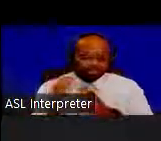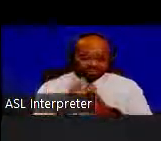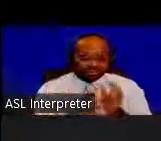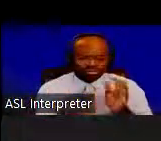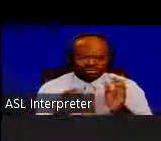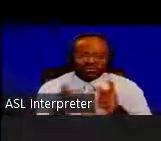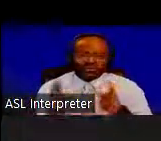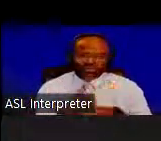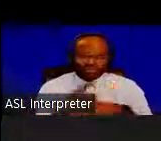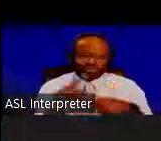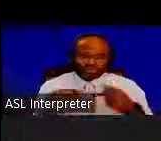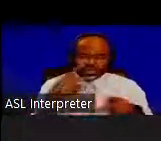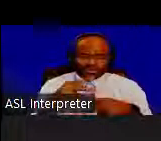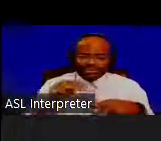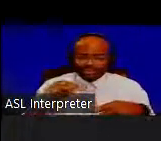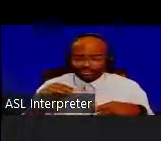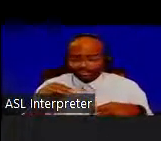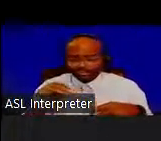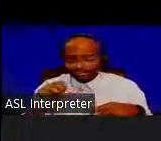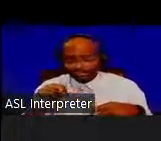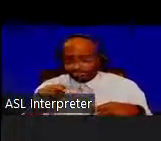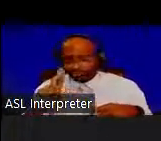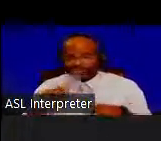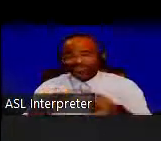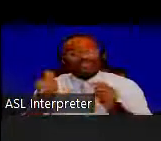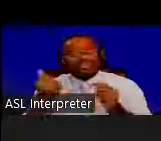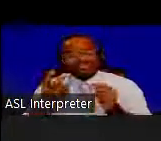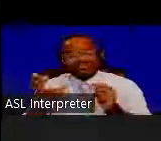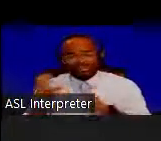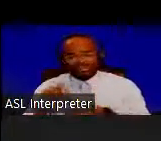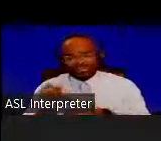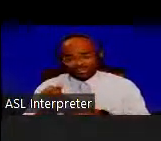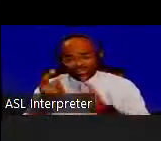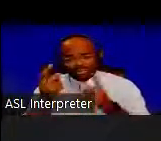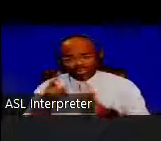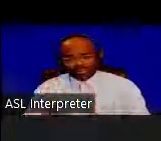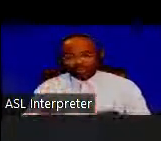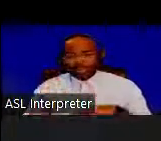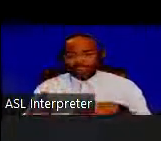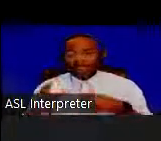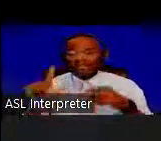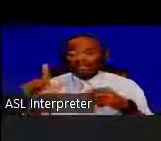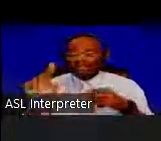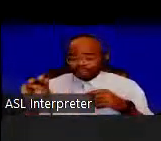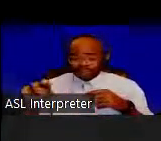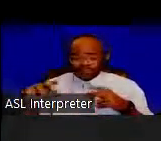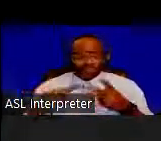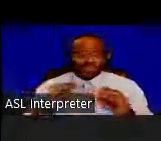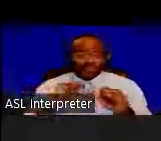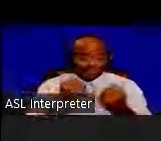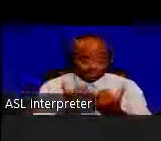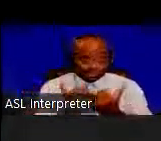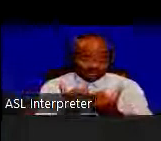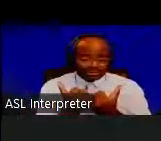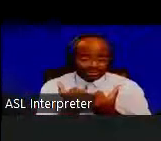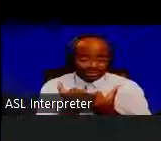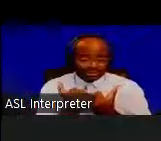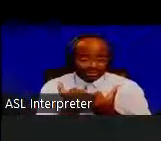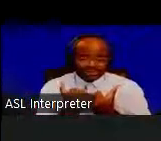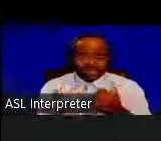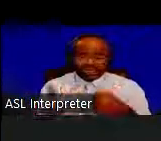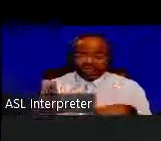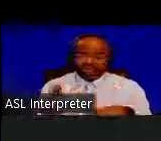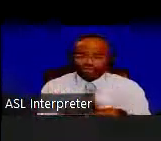menus, but we have several instances now of land managers and agencies using the